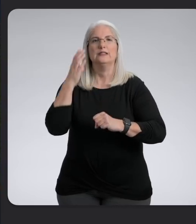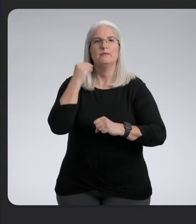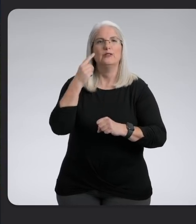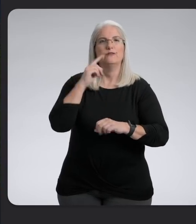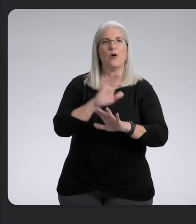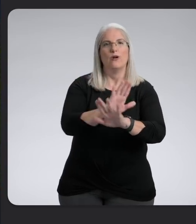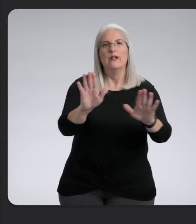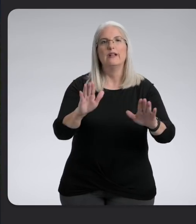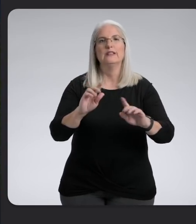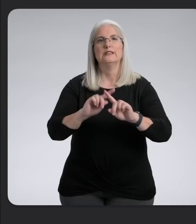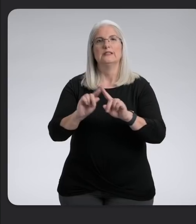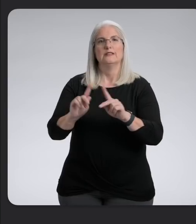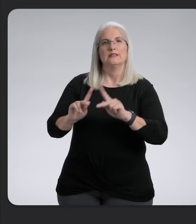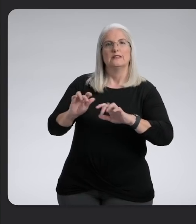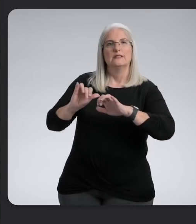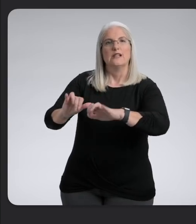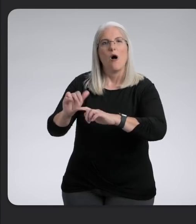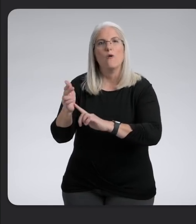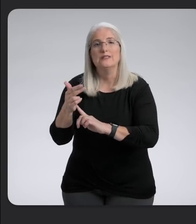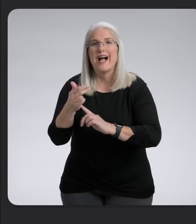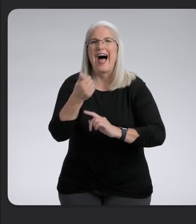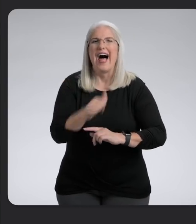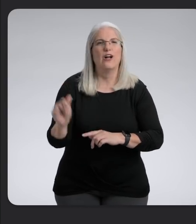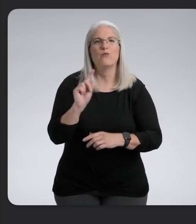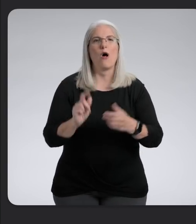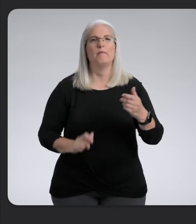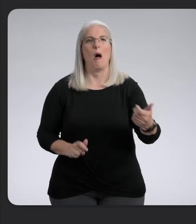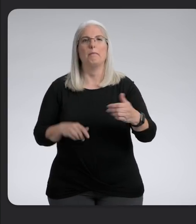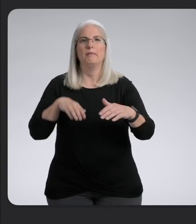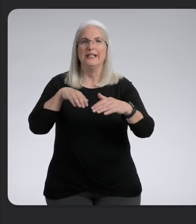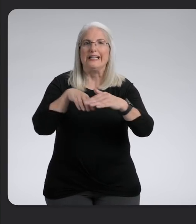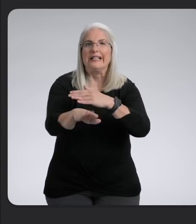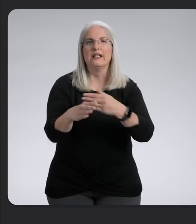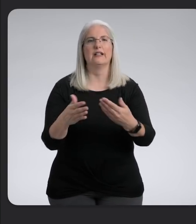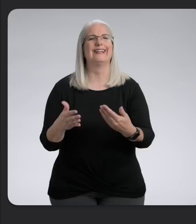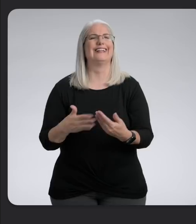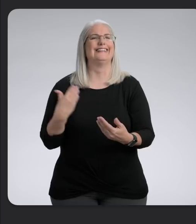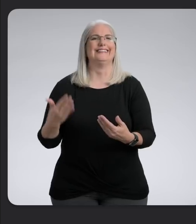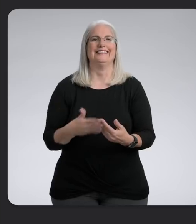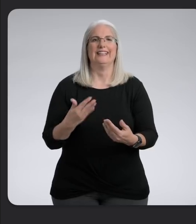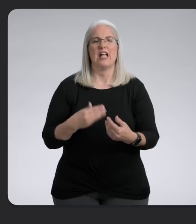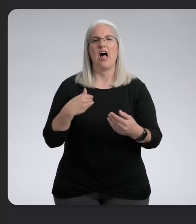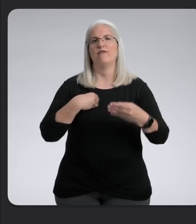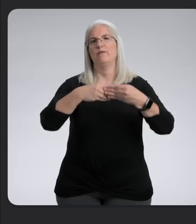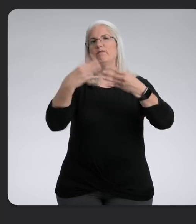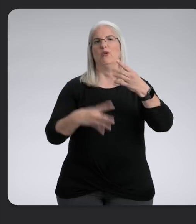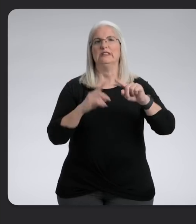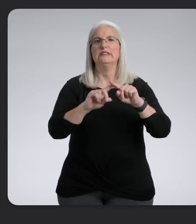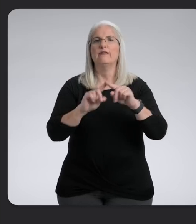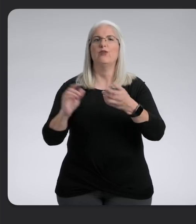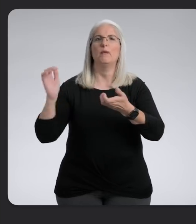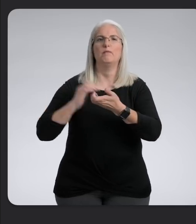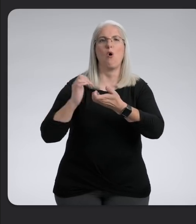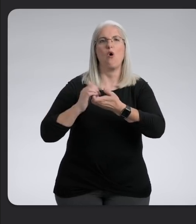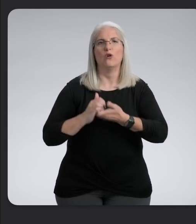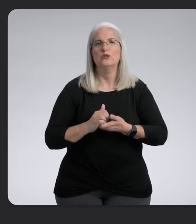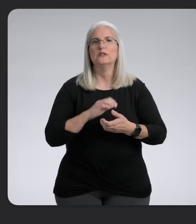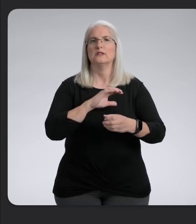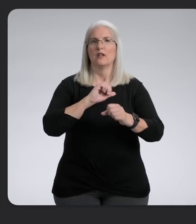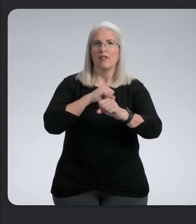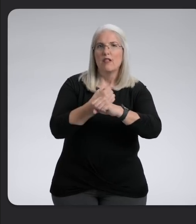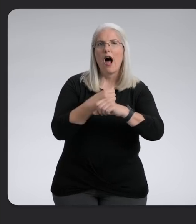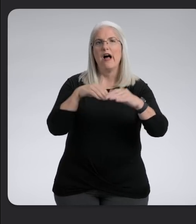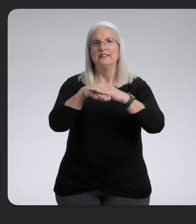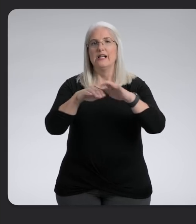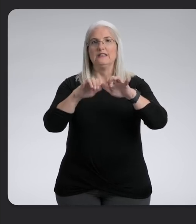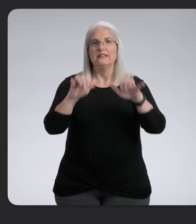go, just tap to unlock. An incredible range of partners for locks and access systems have signed on to support keys for